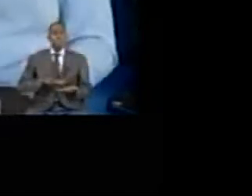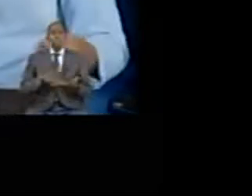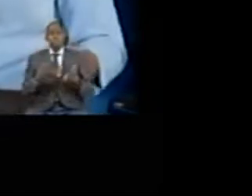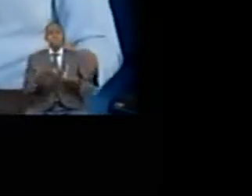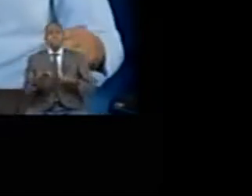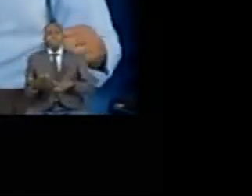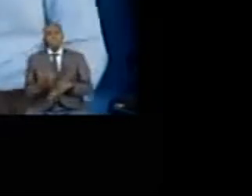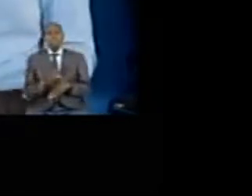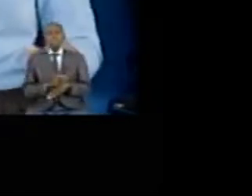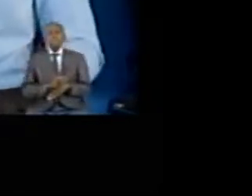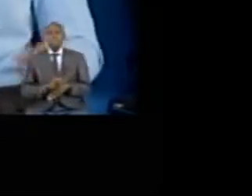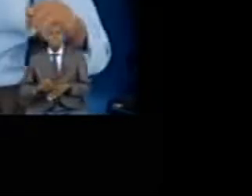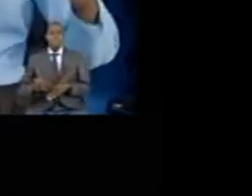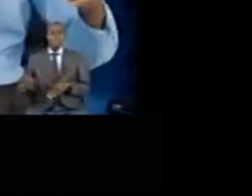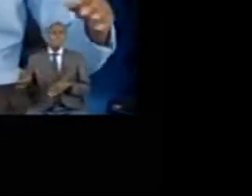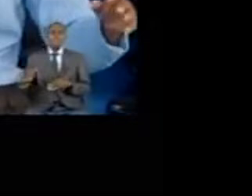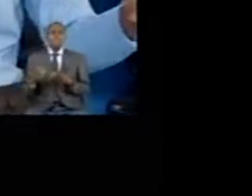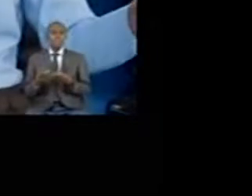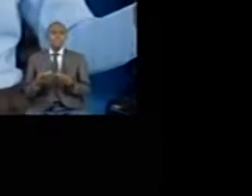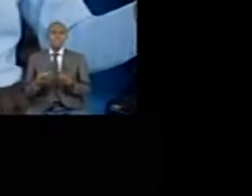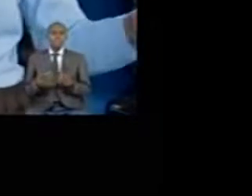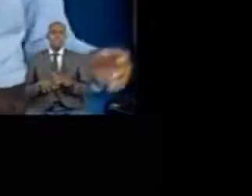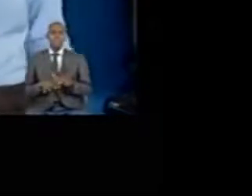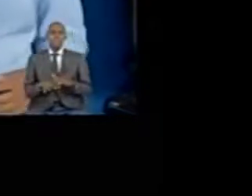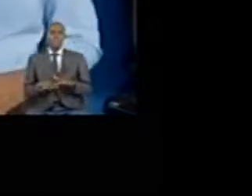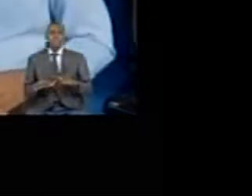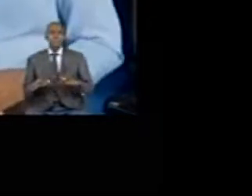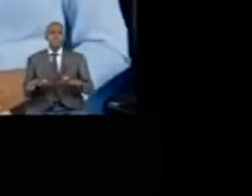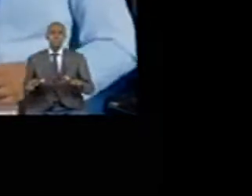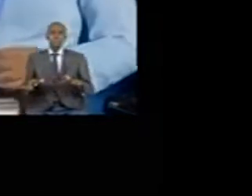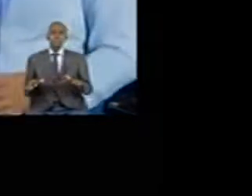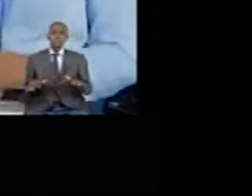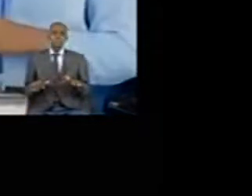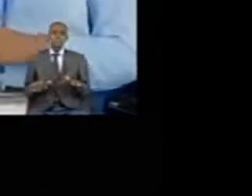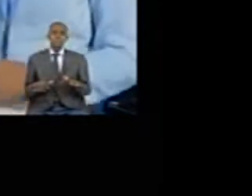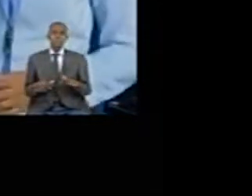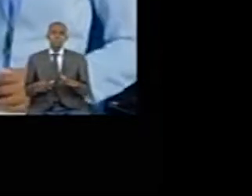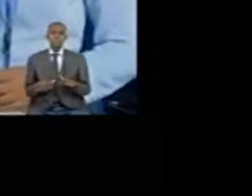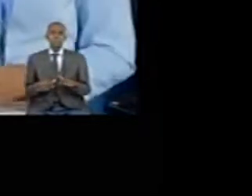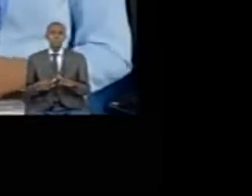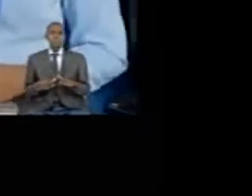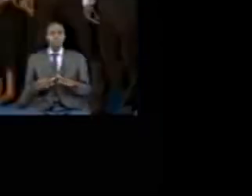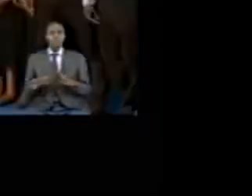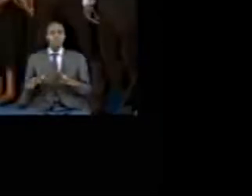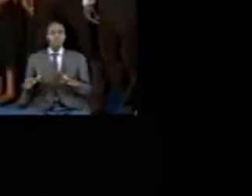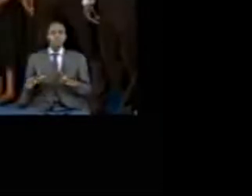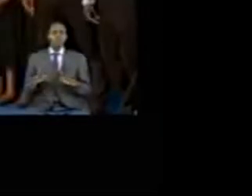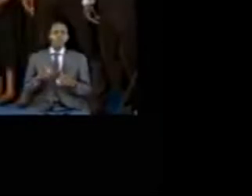Restore this again. Spirit.